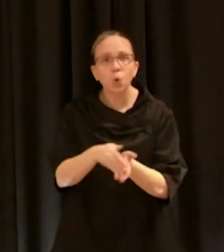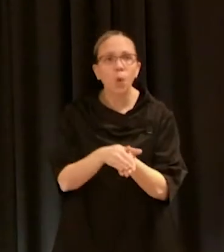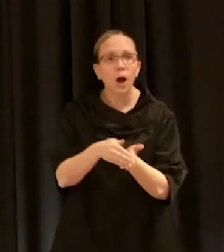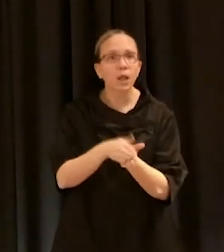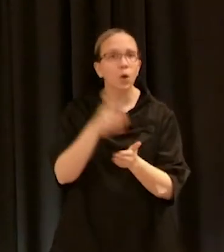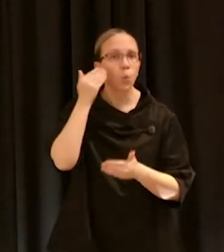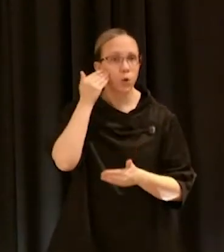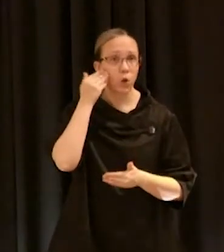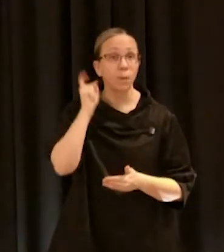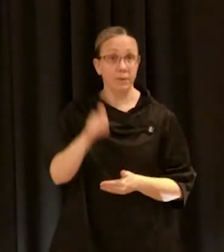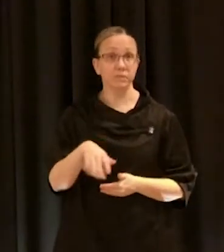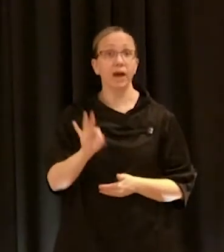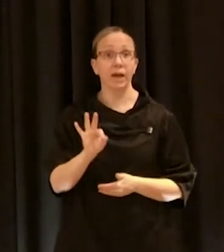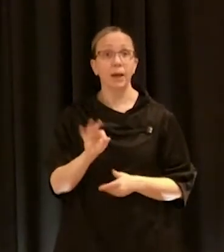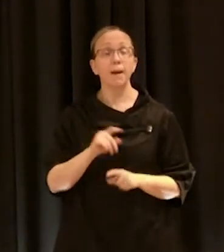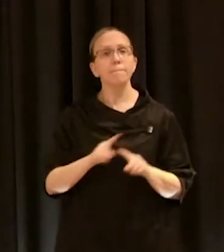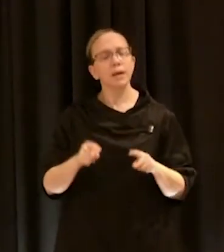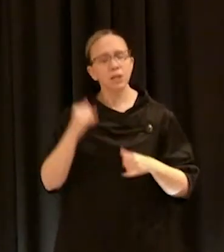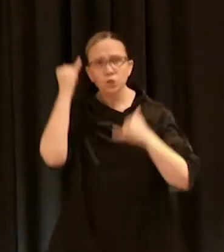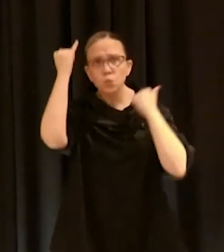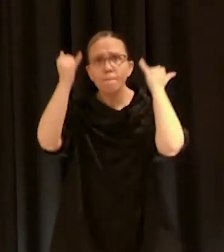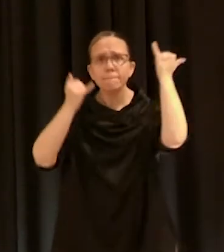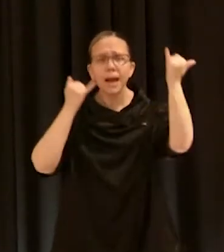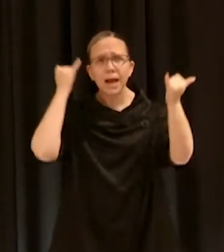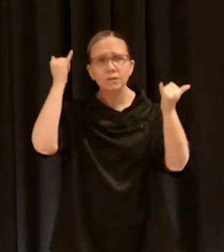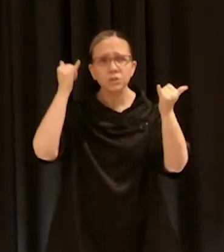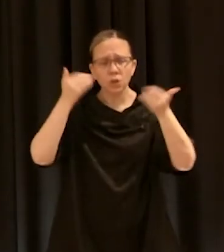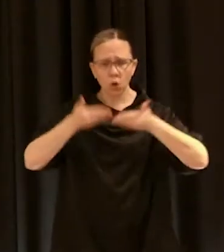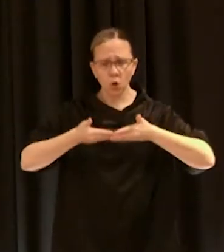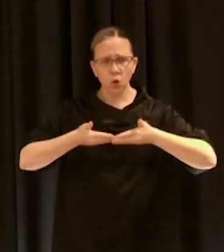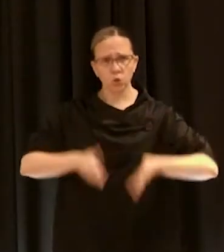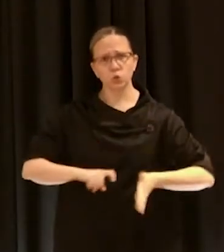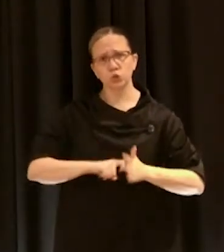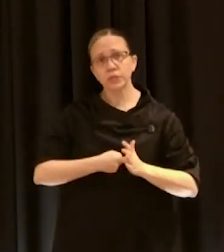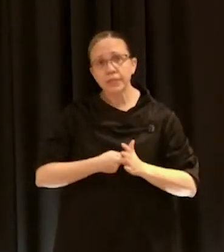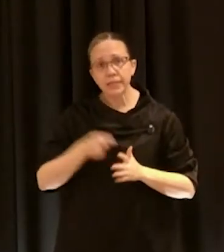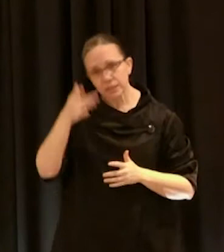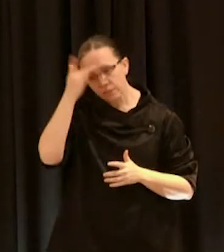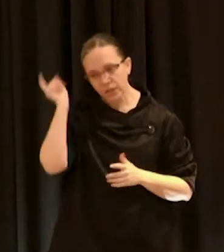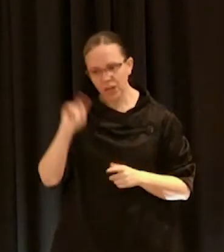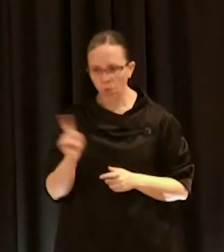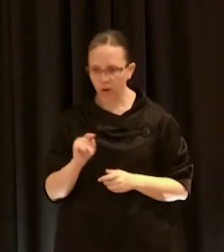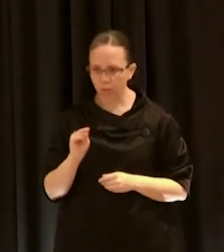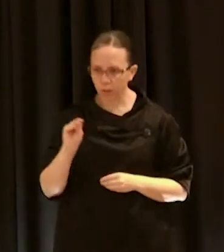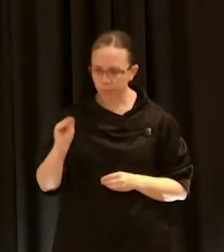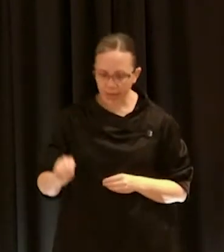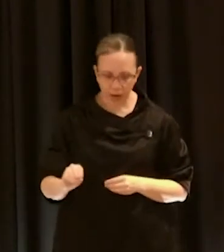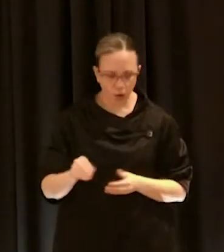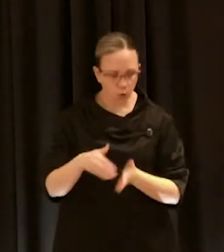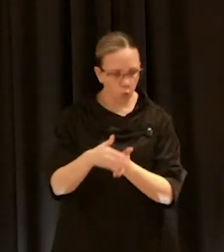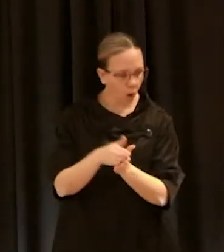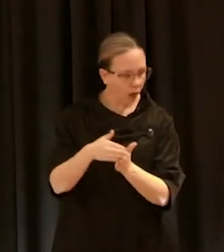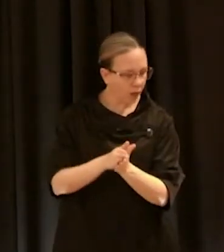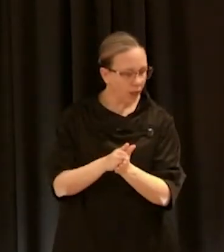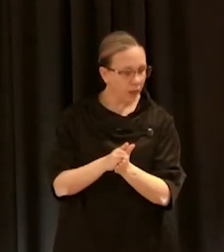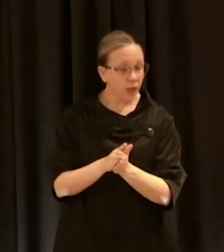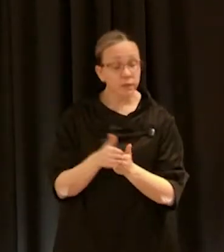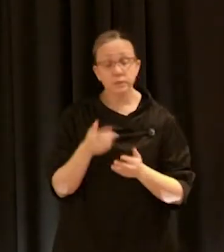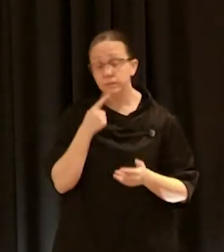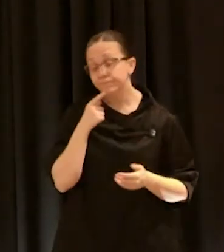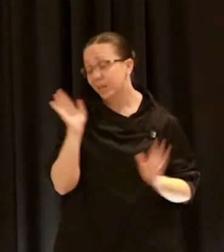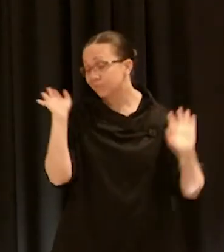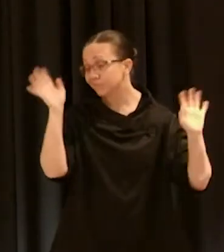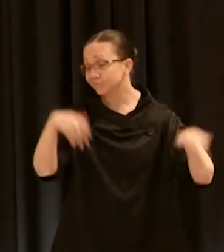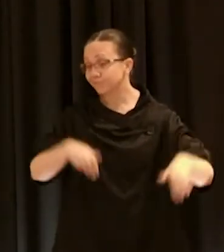know we've got to find that. That's important. But can you imagine losing your keys, forgetting where you put your keys, forgetting where you put your wallet, and then just saying, oh,